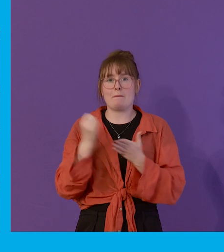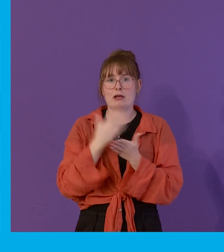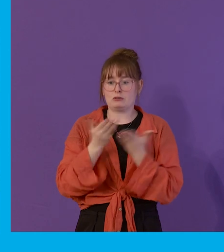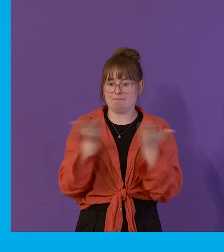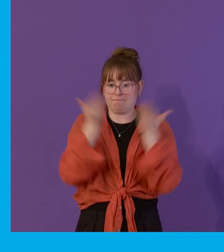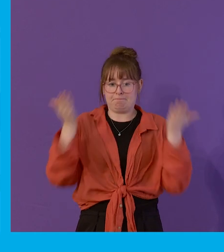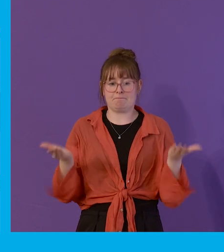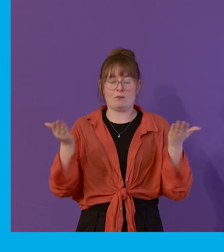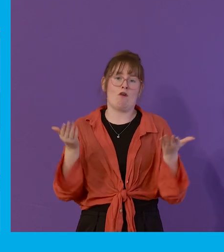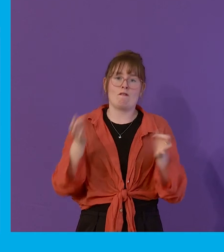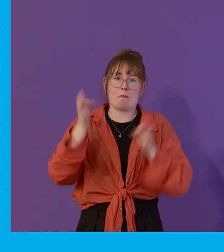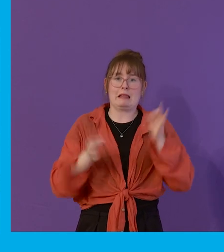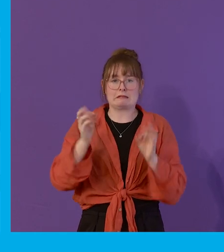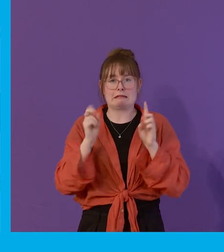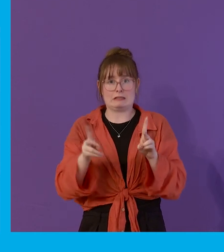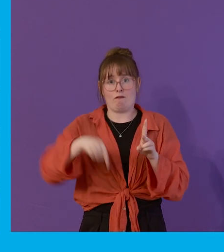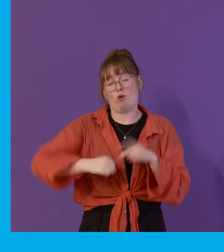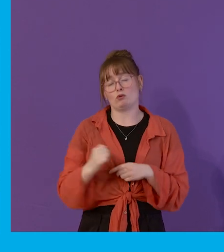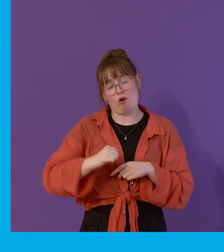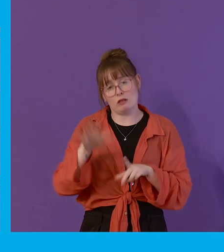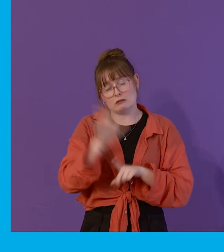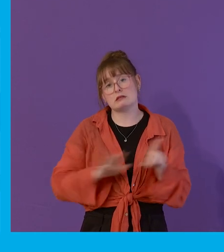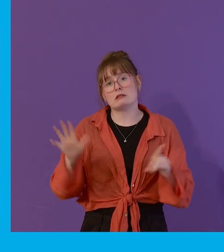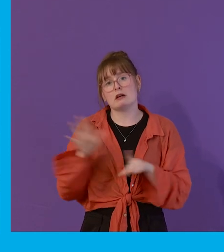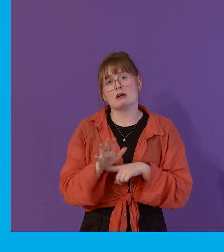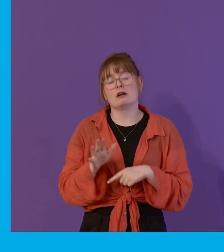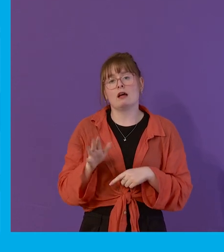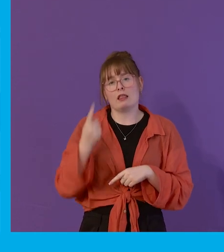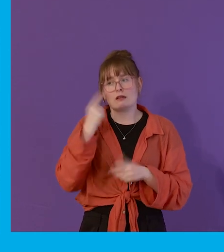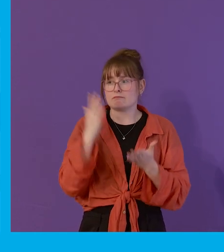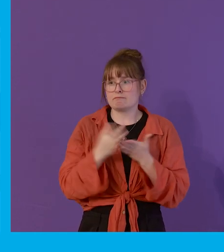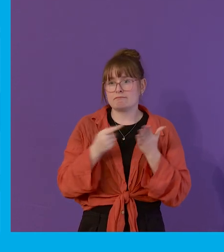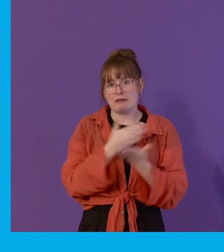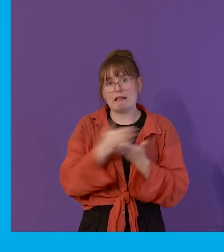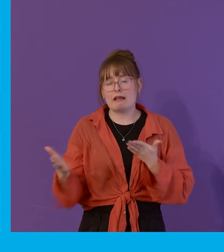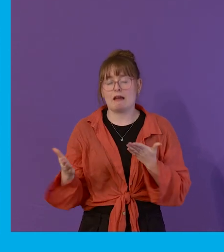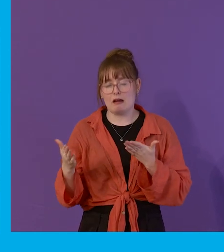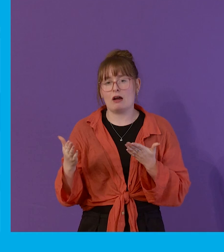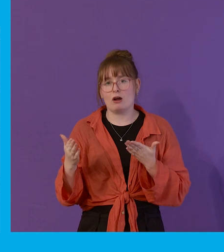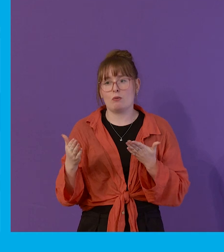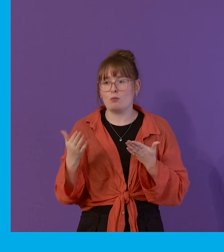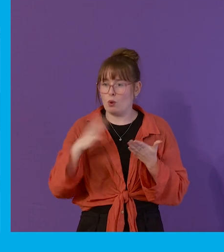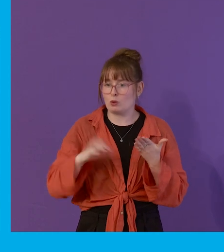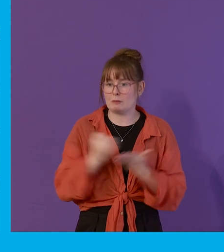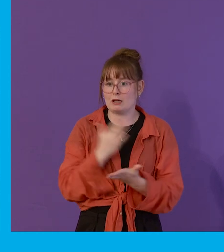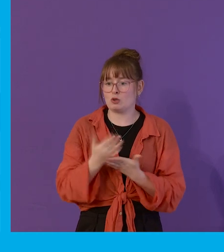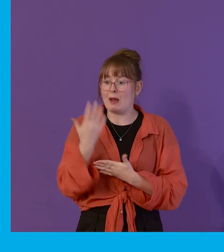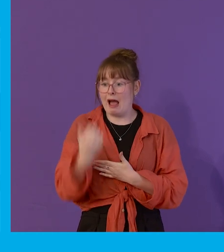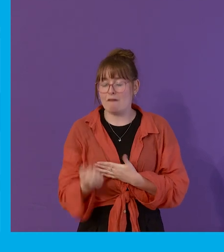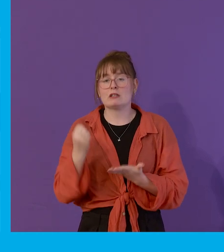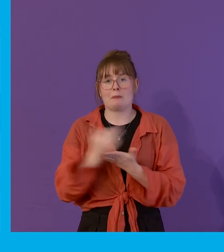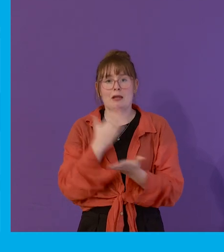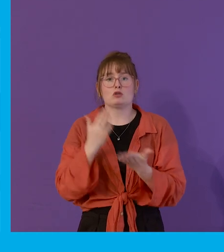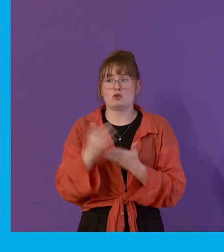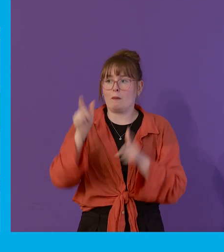in our political system in this country. And it's very important that it exists to allow the whole system